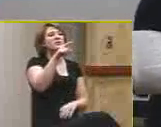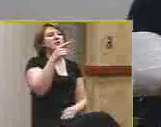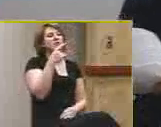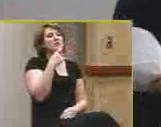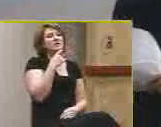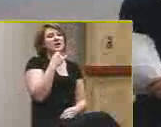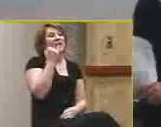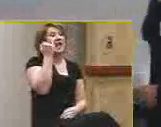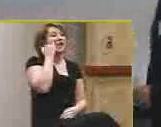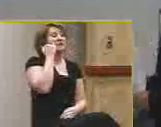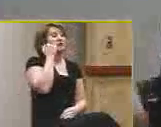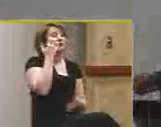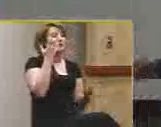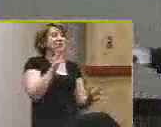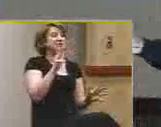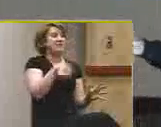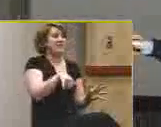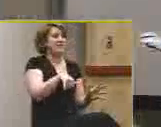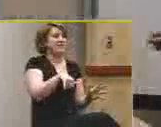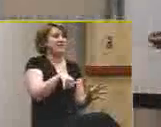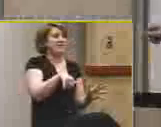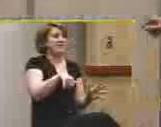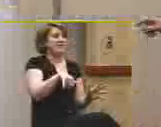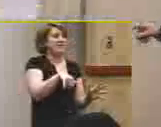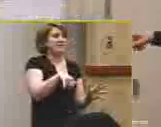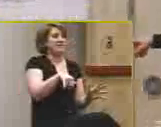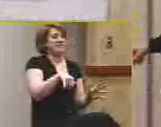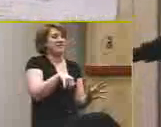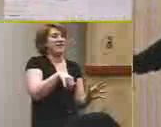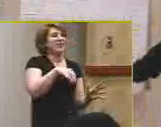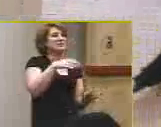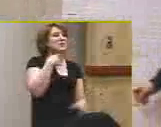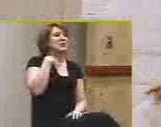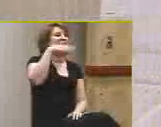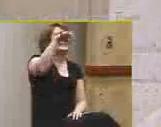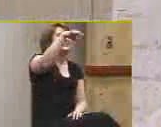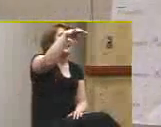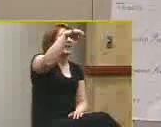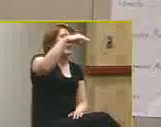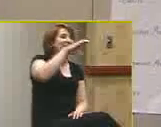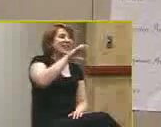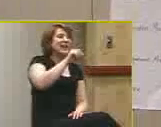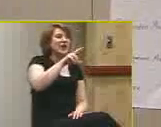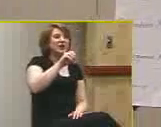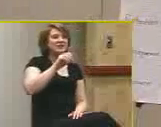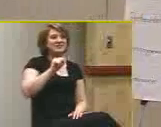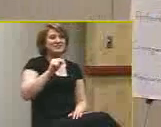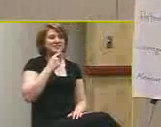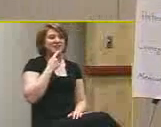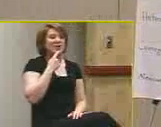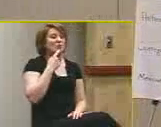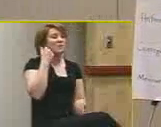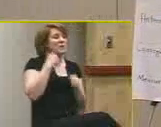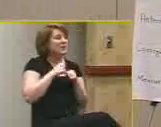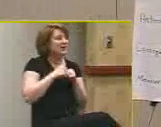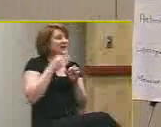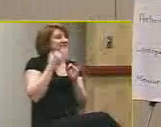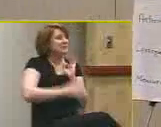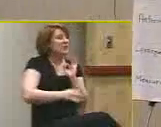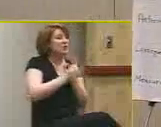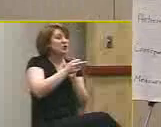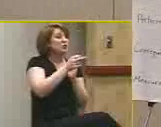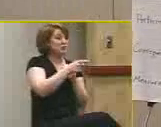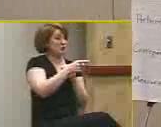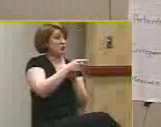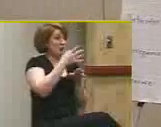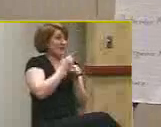If you get this done, there's where you dangle out the carrot and say, remember, it's this simple. You get what you want if you